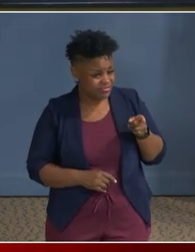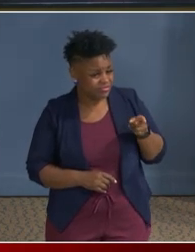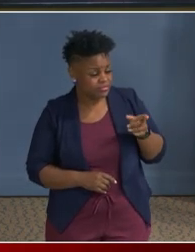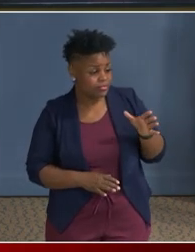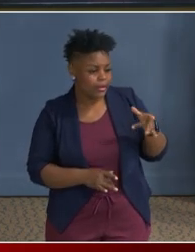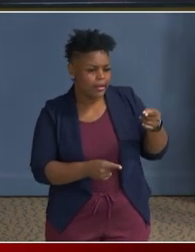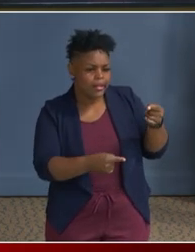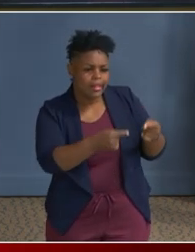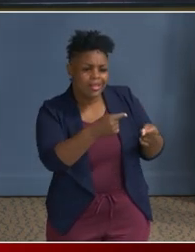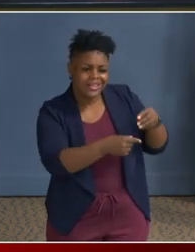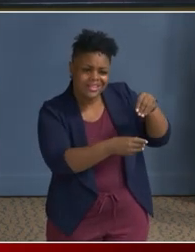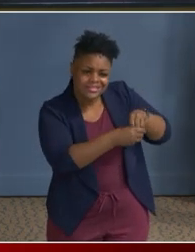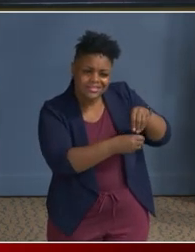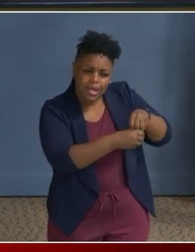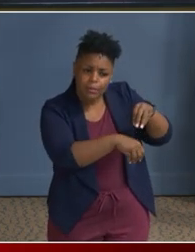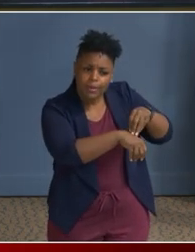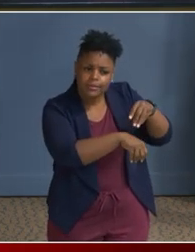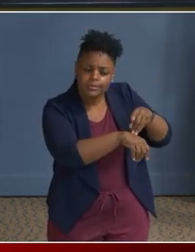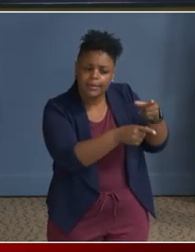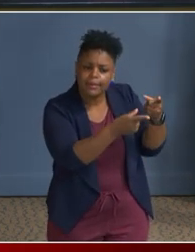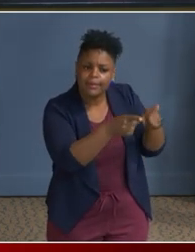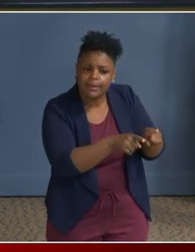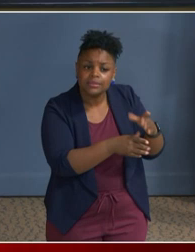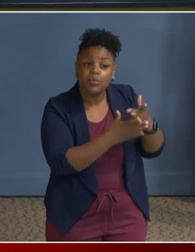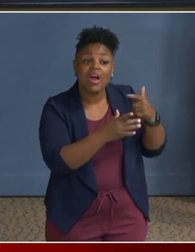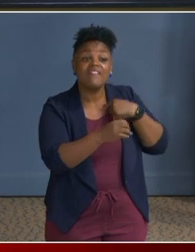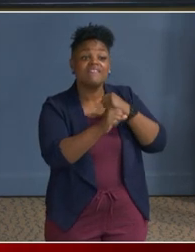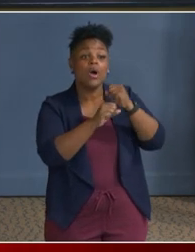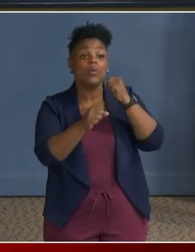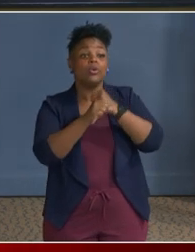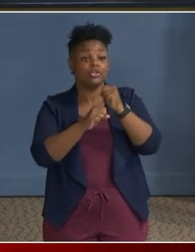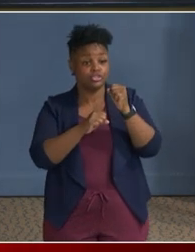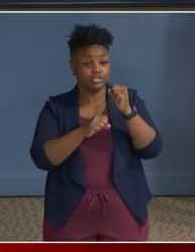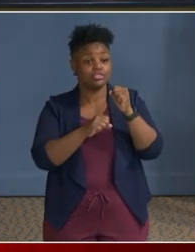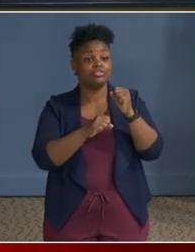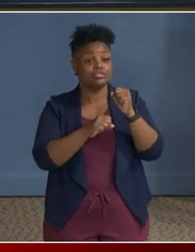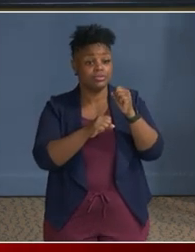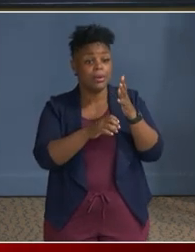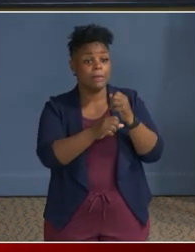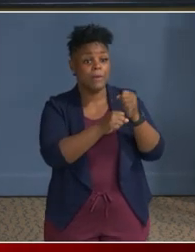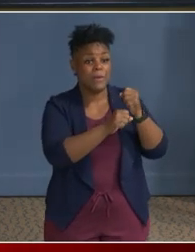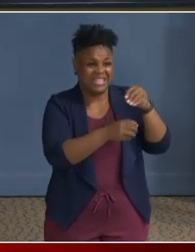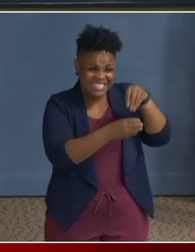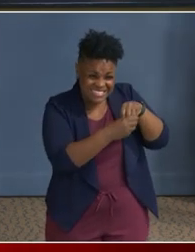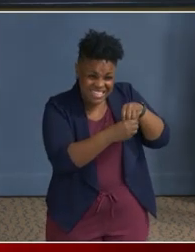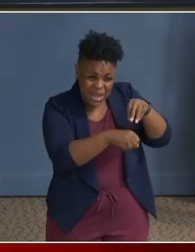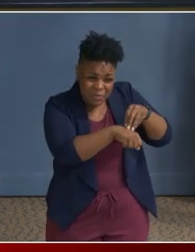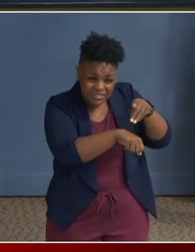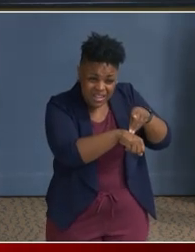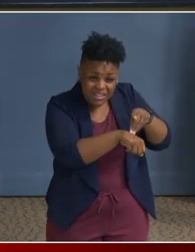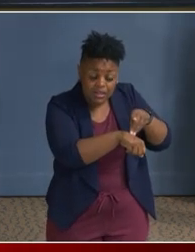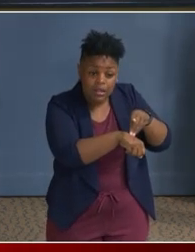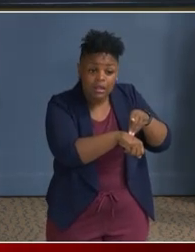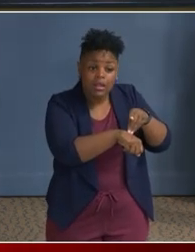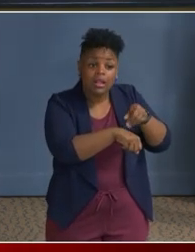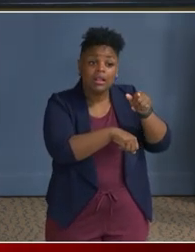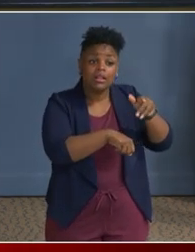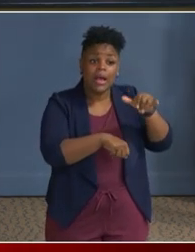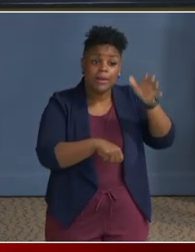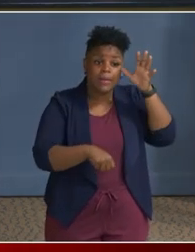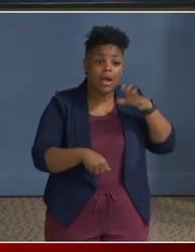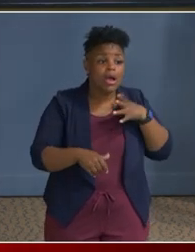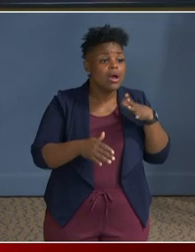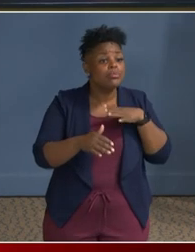shot off inside of the McDonald's. We believe that Mr. Gardner was a patron of the McDonald's at